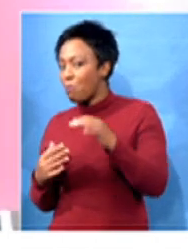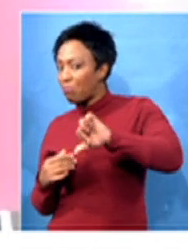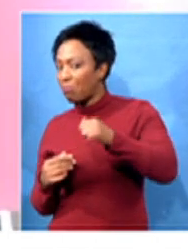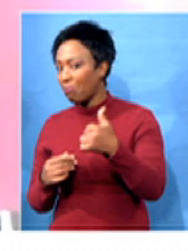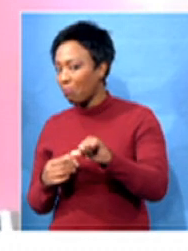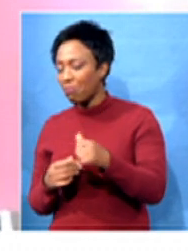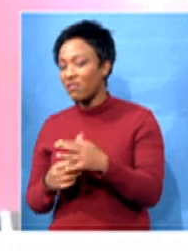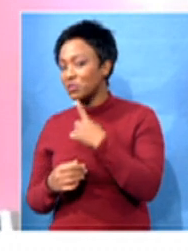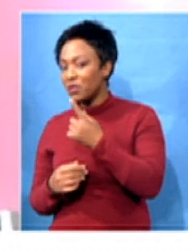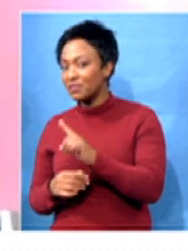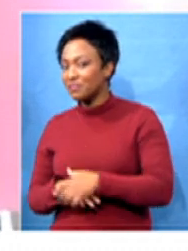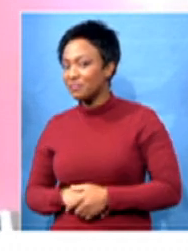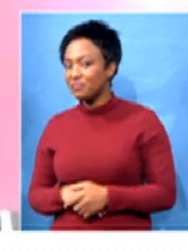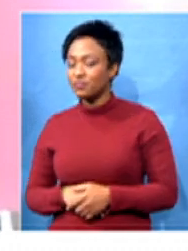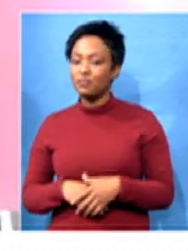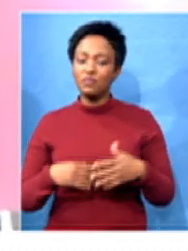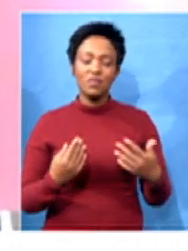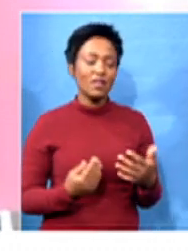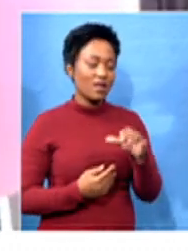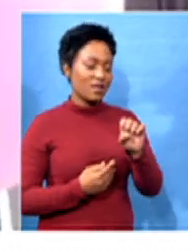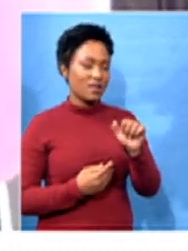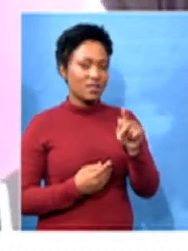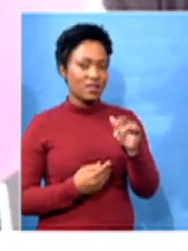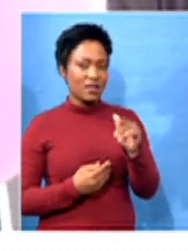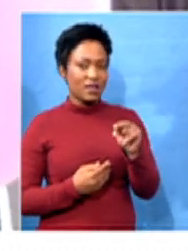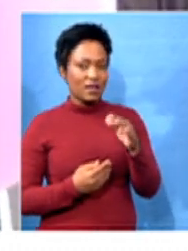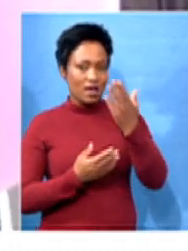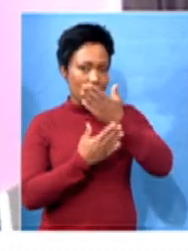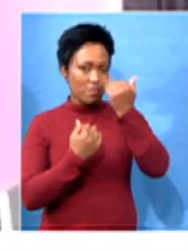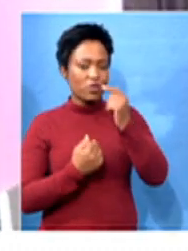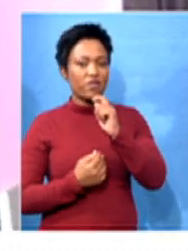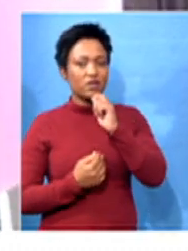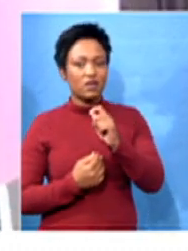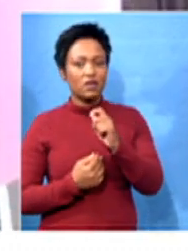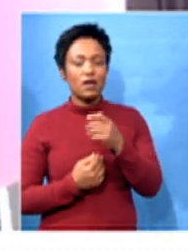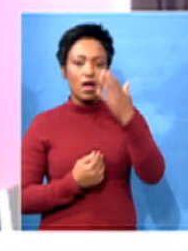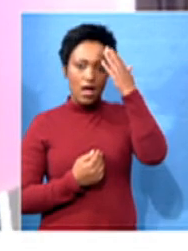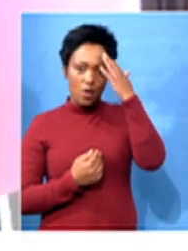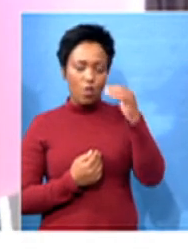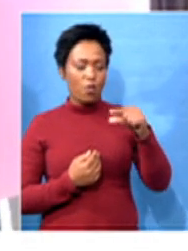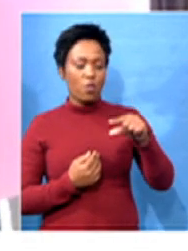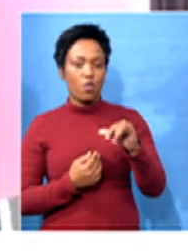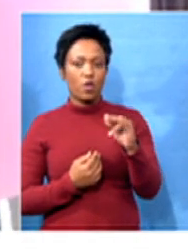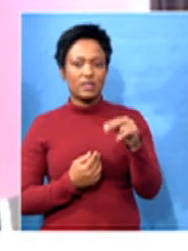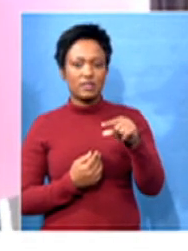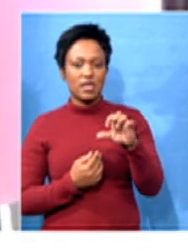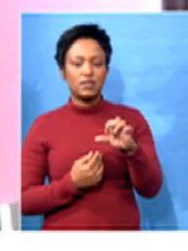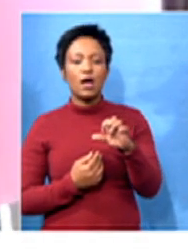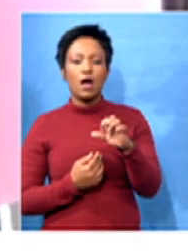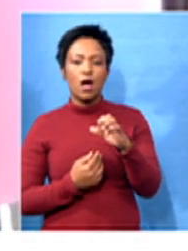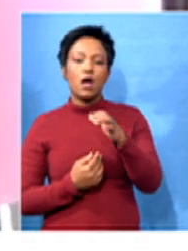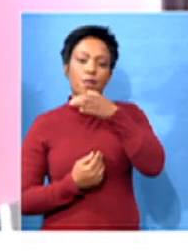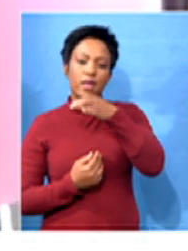Well, Sakina, so, I don't know, right? So I don't know if they're telling the truth or not. I know khemere aka is very, very delicious. The